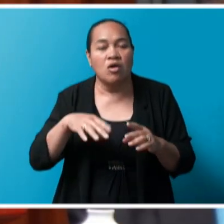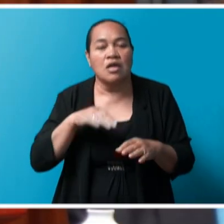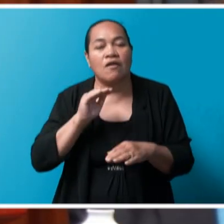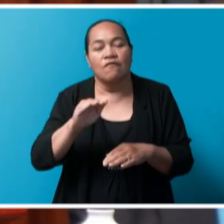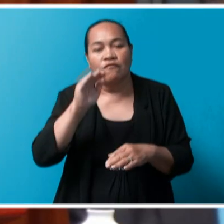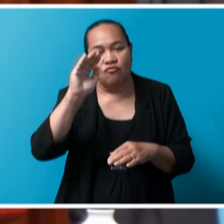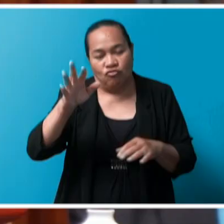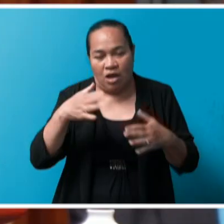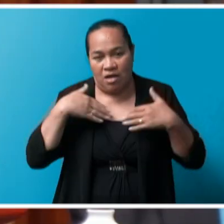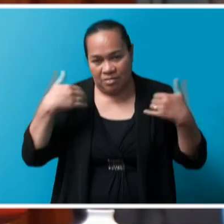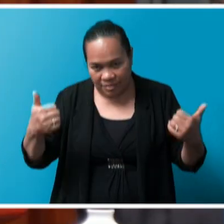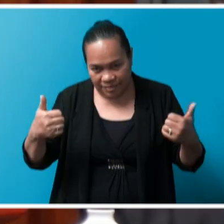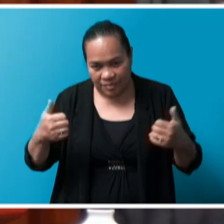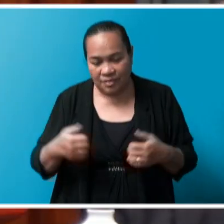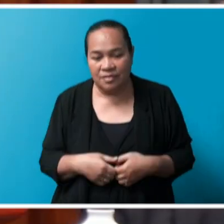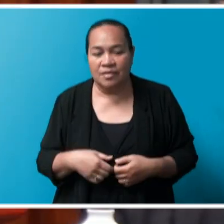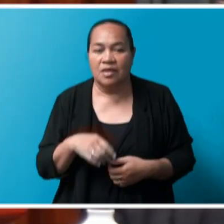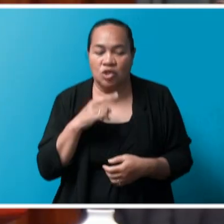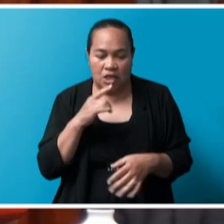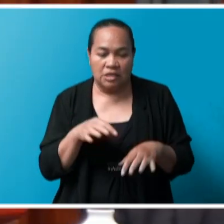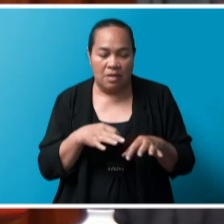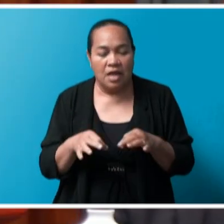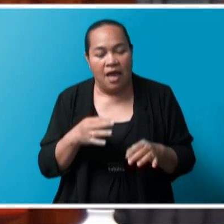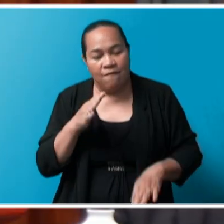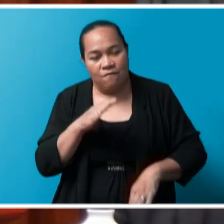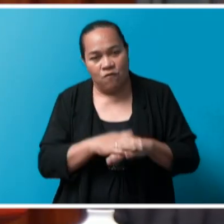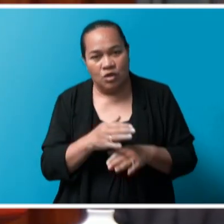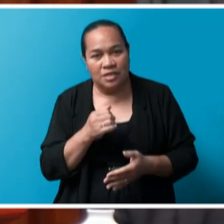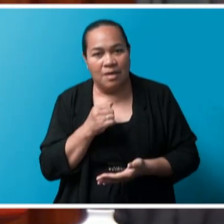and delivers for the present. Speaker, I fully support the